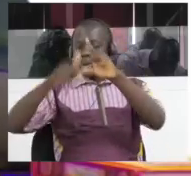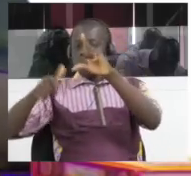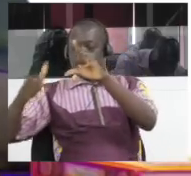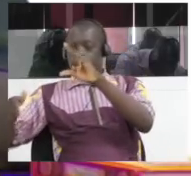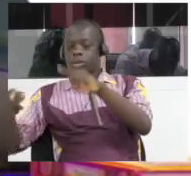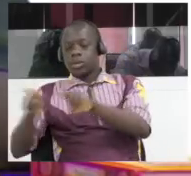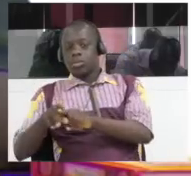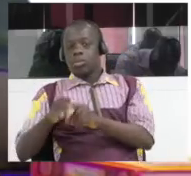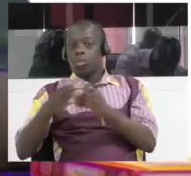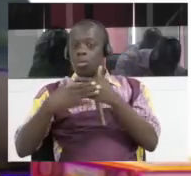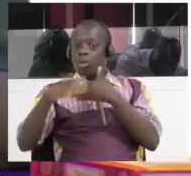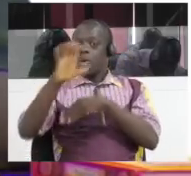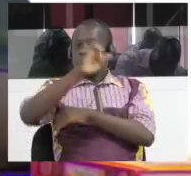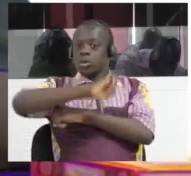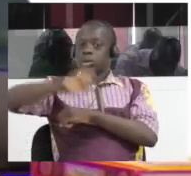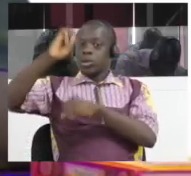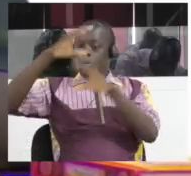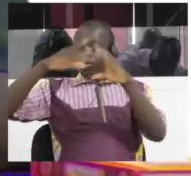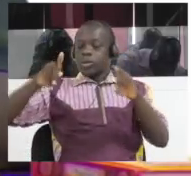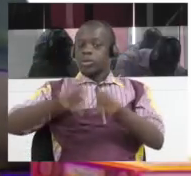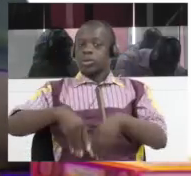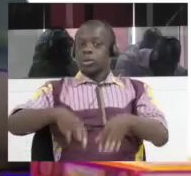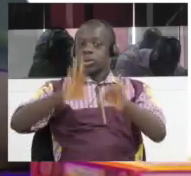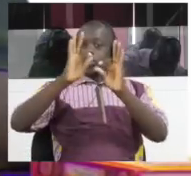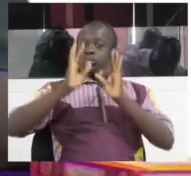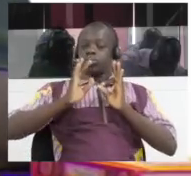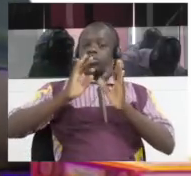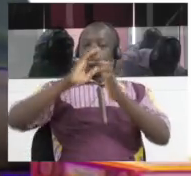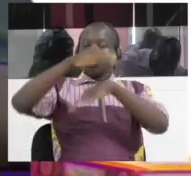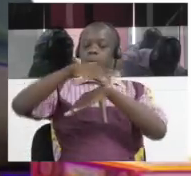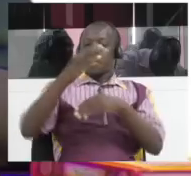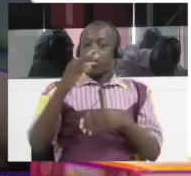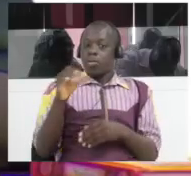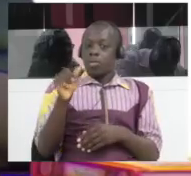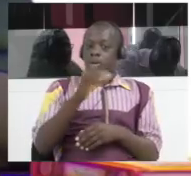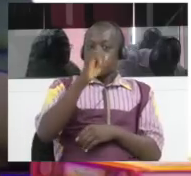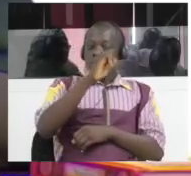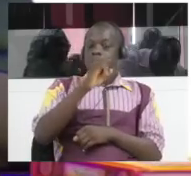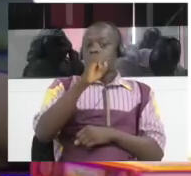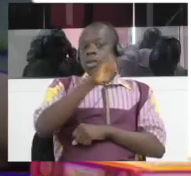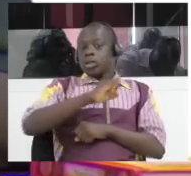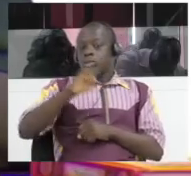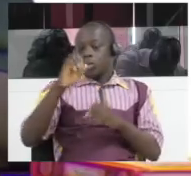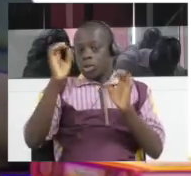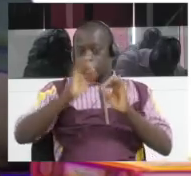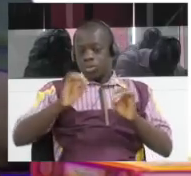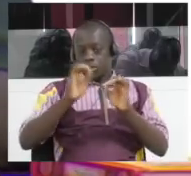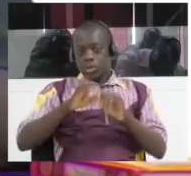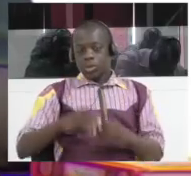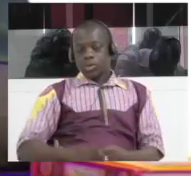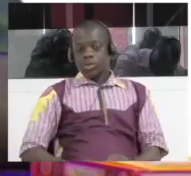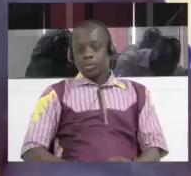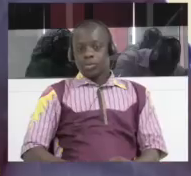military hierarchy, you know, the most senior officer, as I said earlier on, will take over when in the absence of his superior.